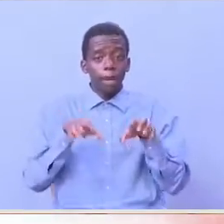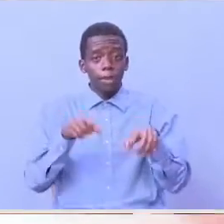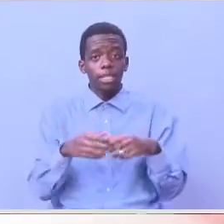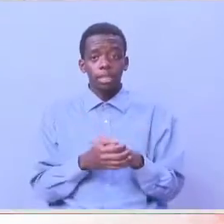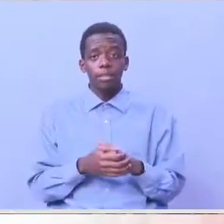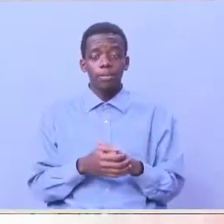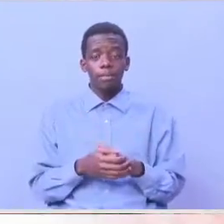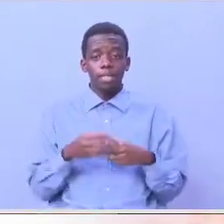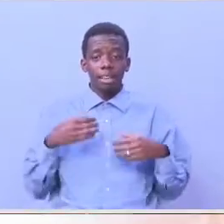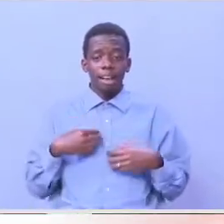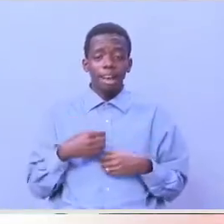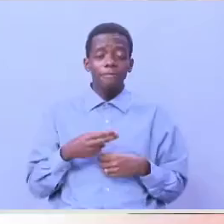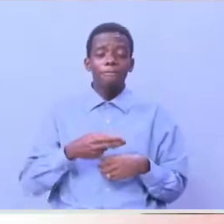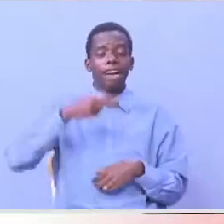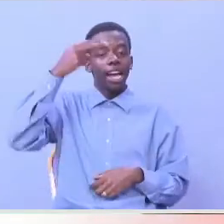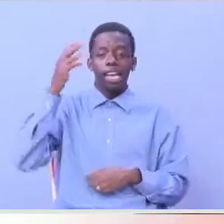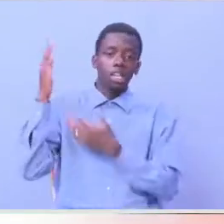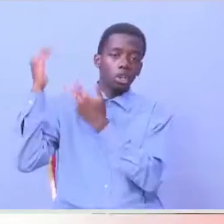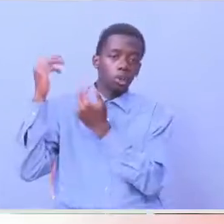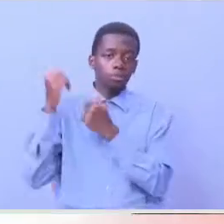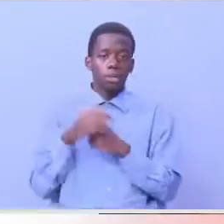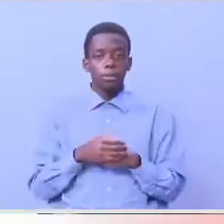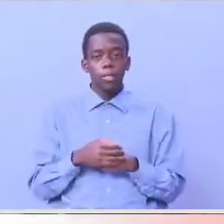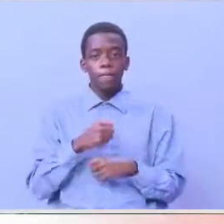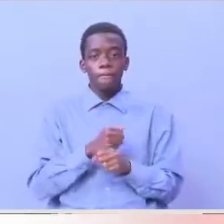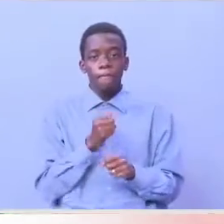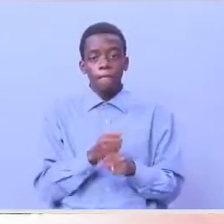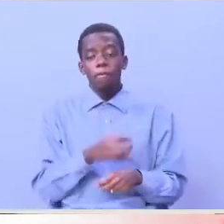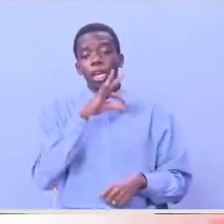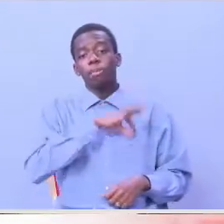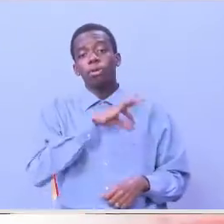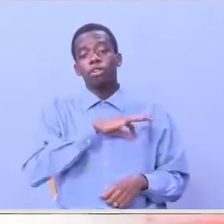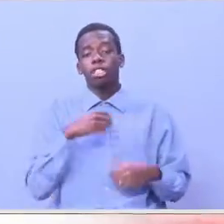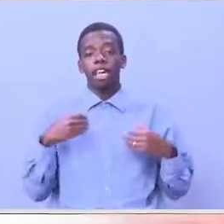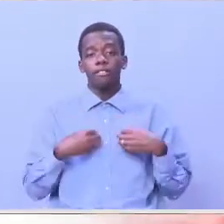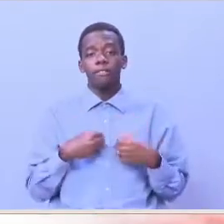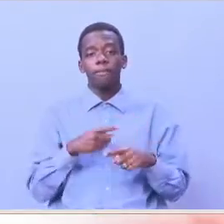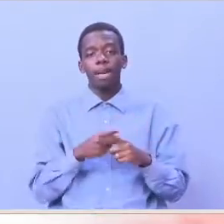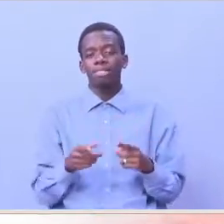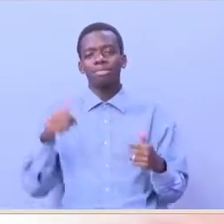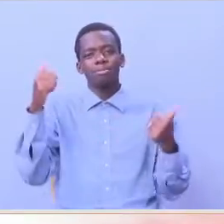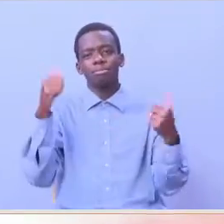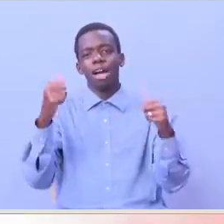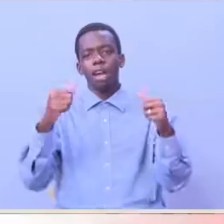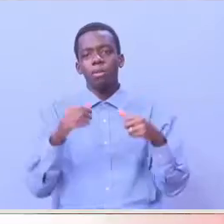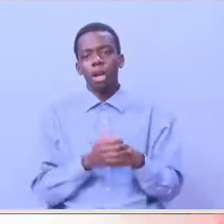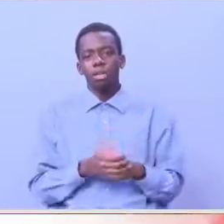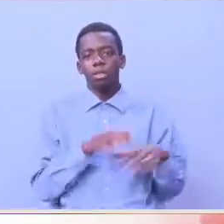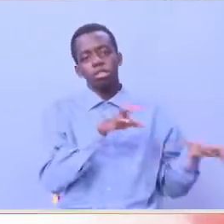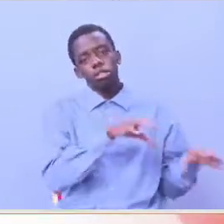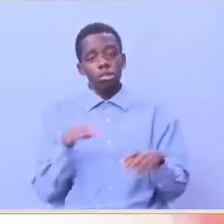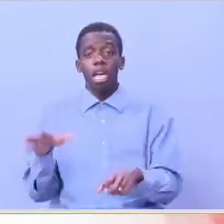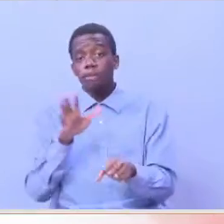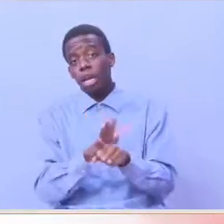of making a profit out of their produce, but the market prices are not convincing. Tunapitia magumu katika ukulima